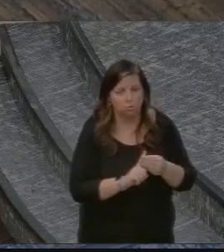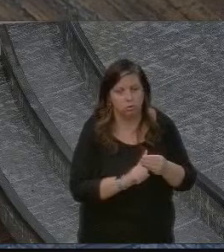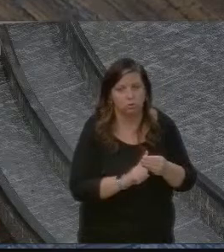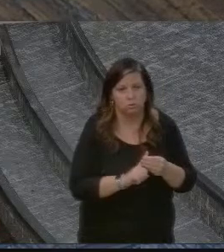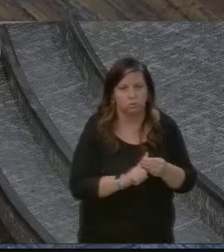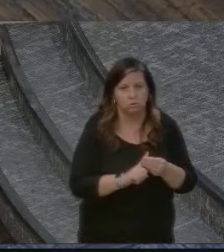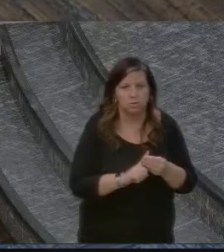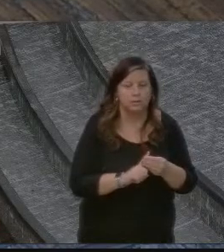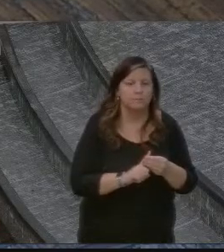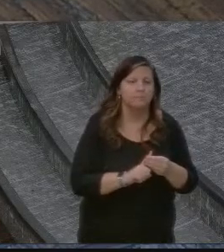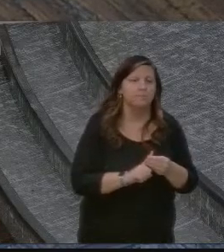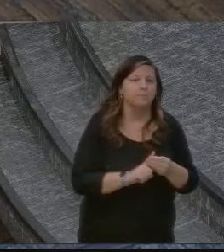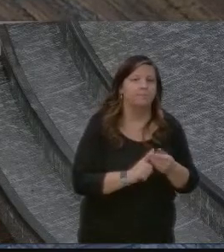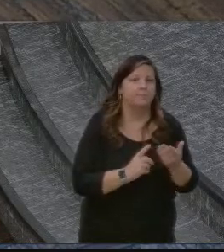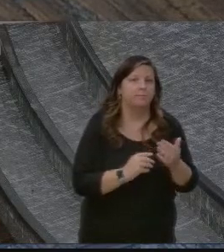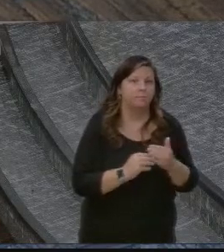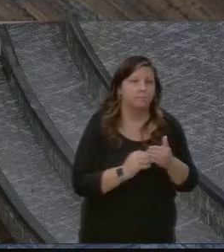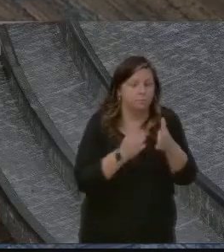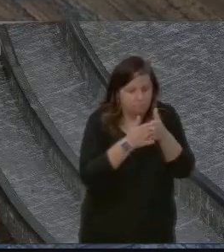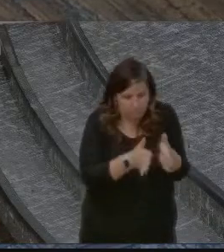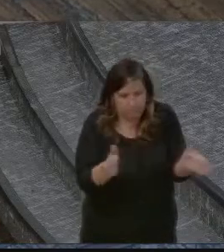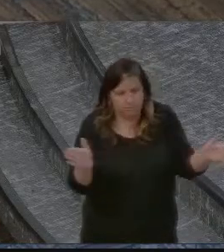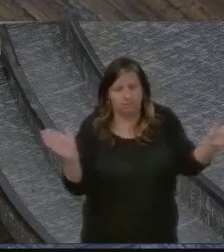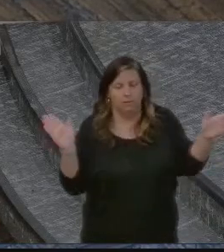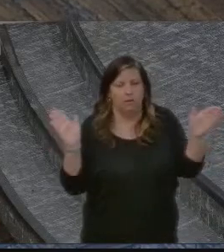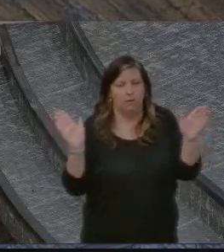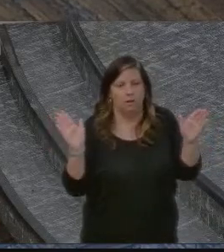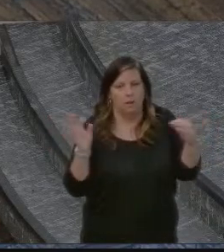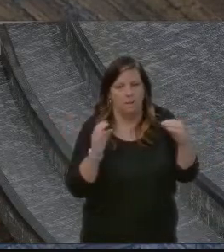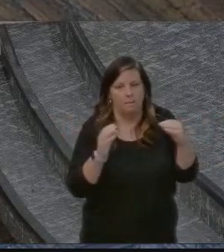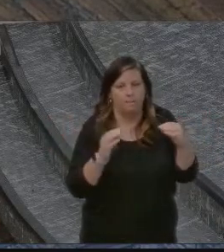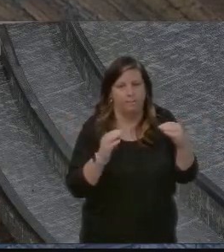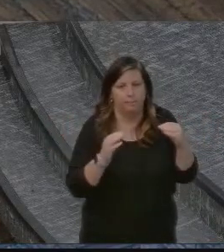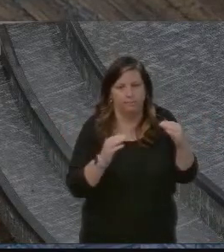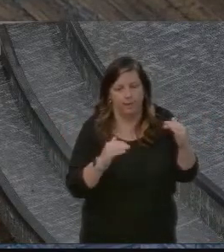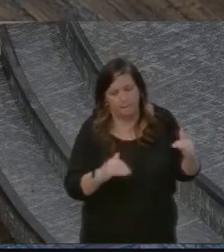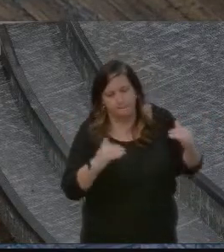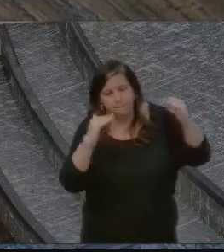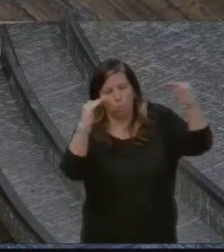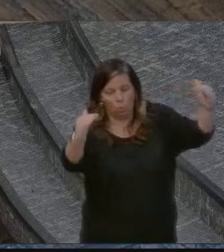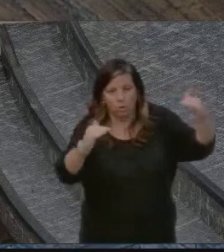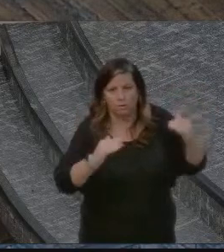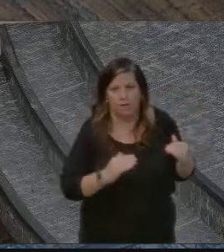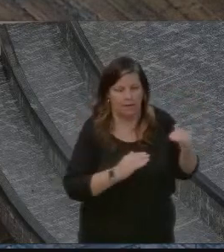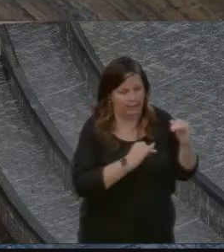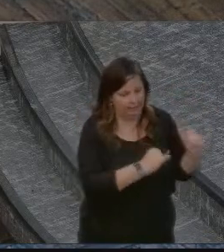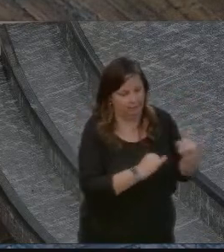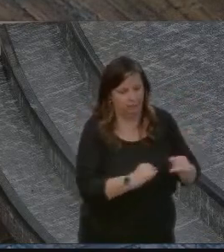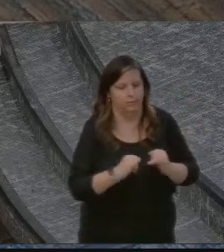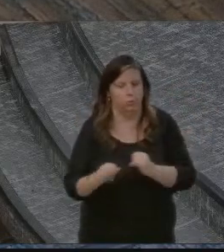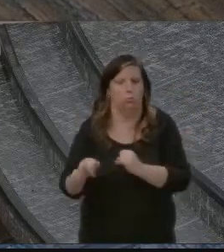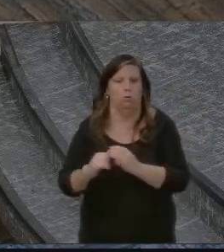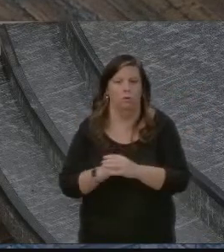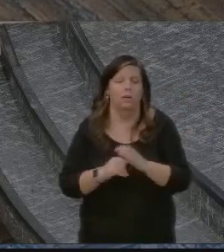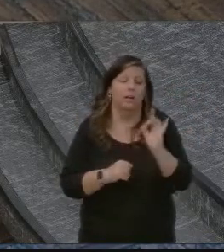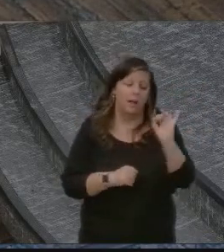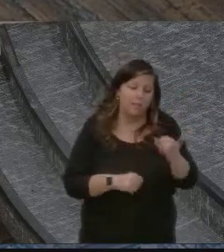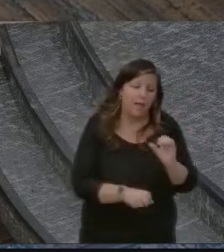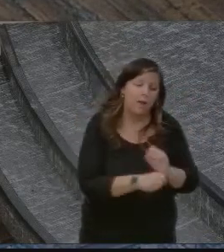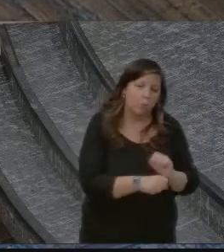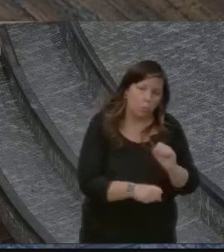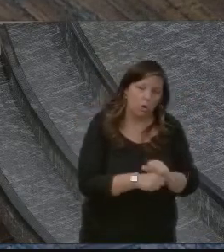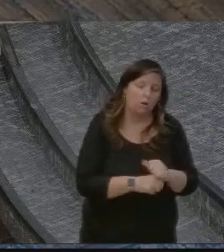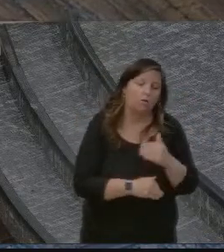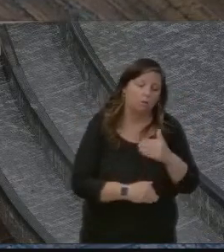And that's very challenging and it takes time, but that is kind of what we're trying to do with the partnership. So